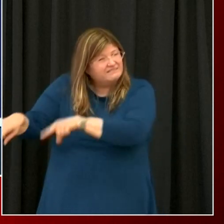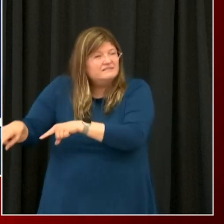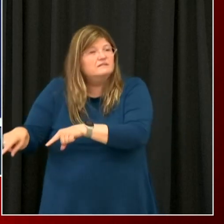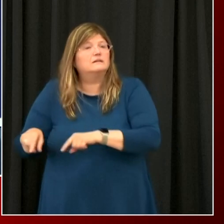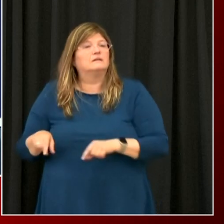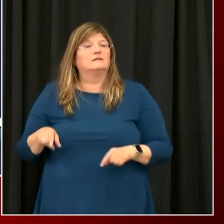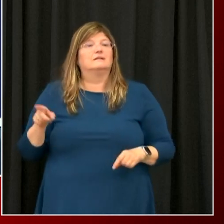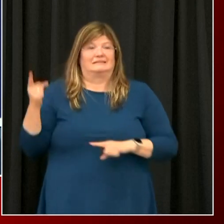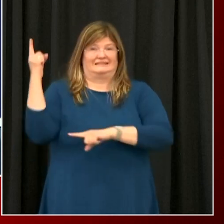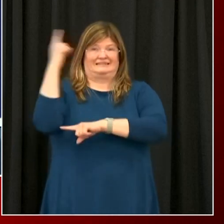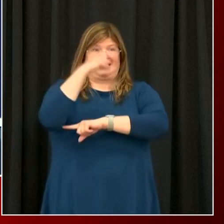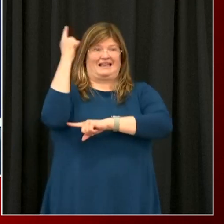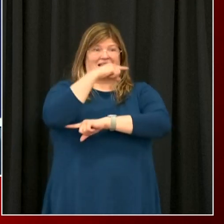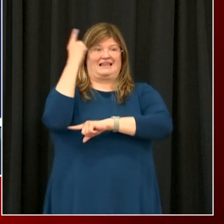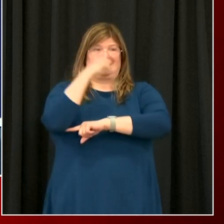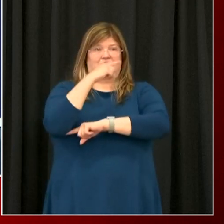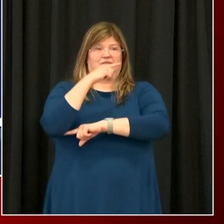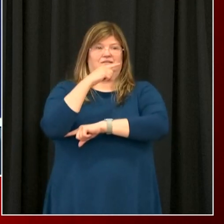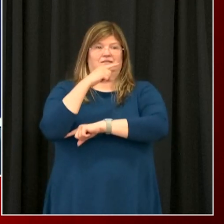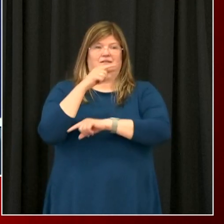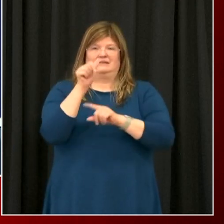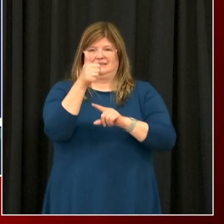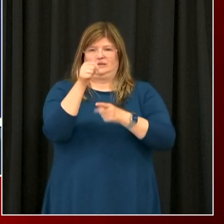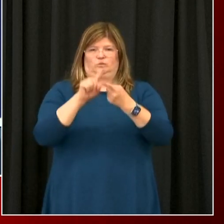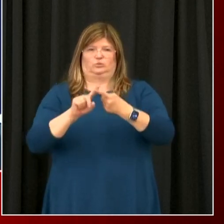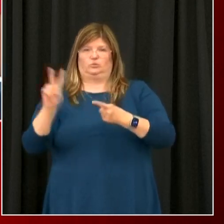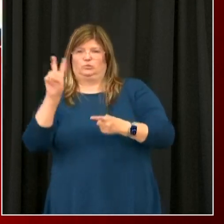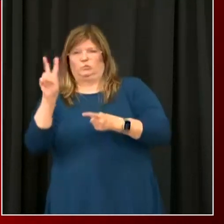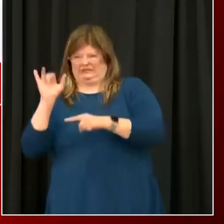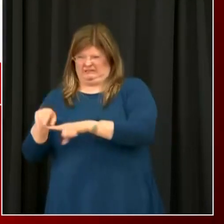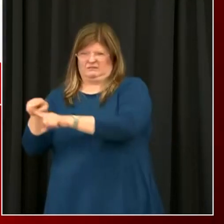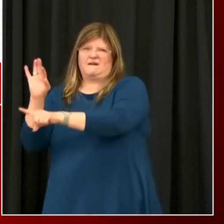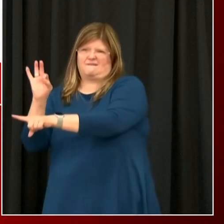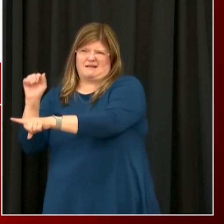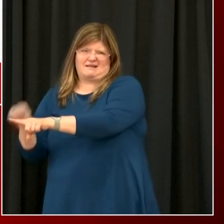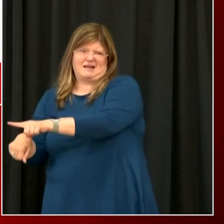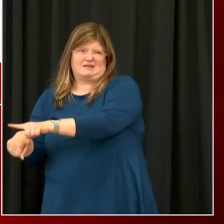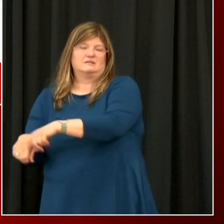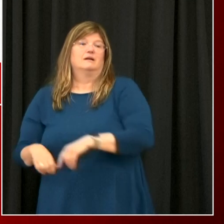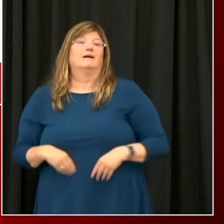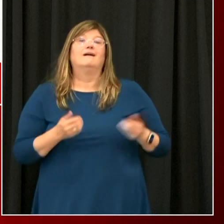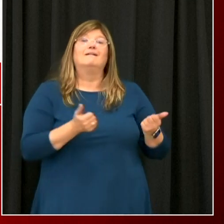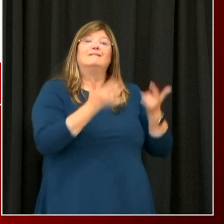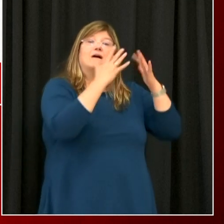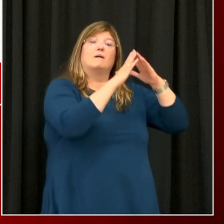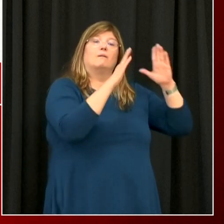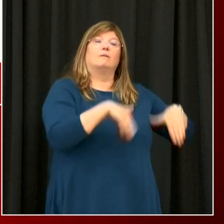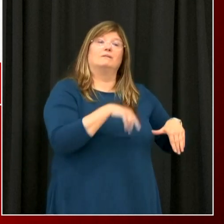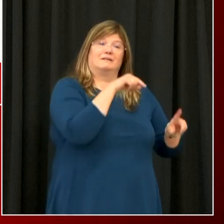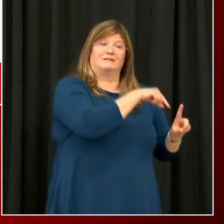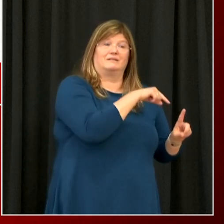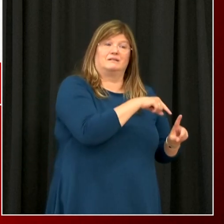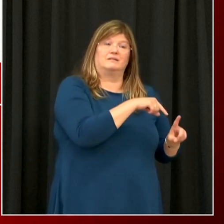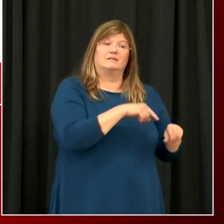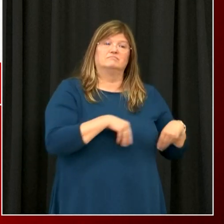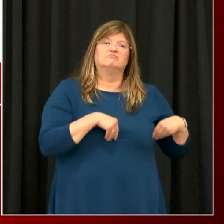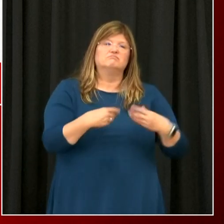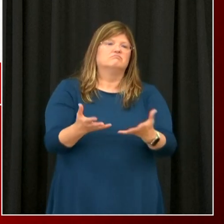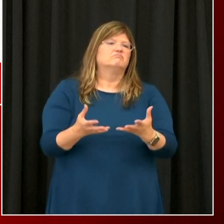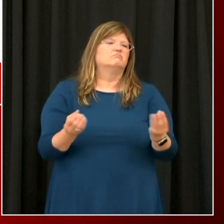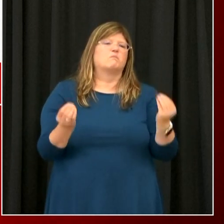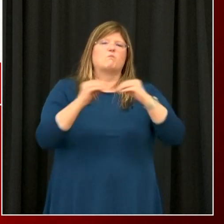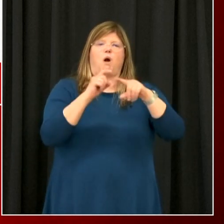o'clock until 2 o'clock. The ones that we're doing at our firehouses, we wanted to ensure that there was more availability, so they'll run from 4